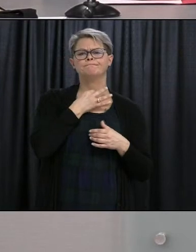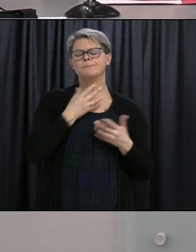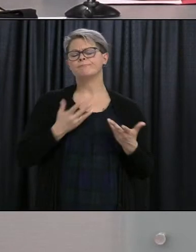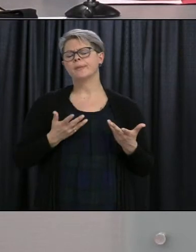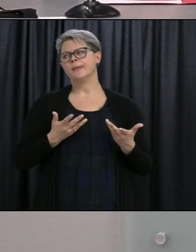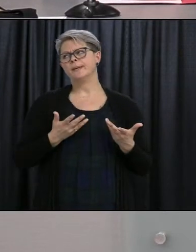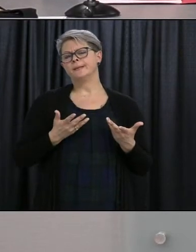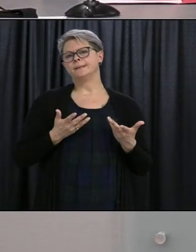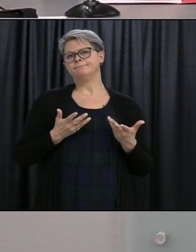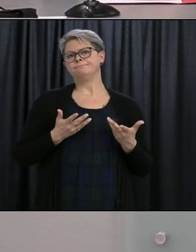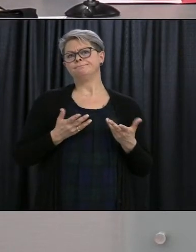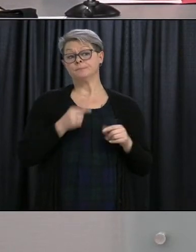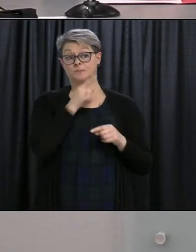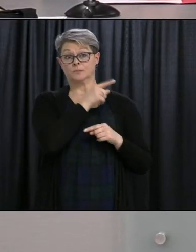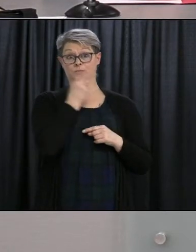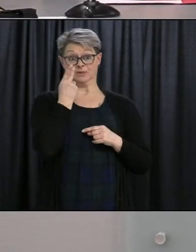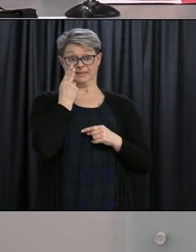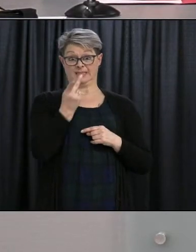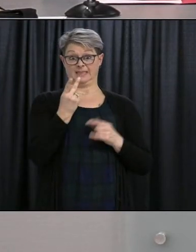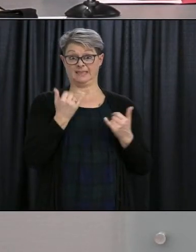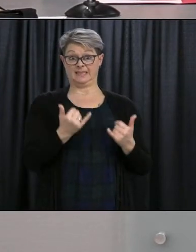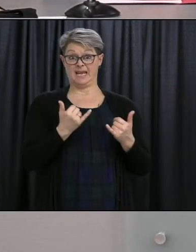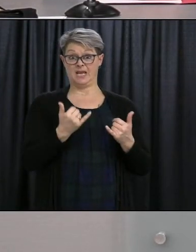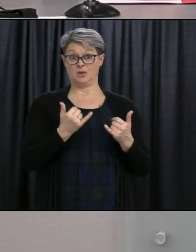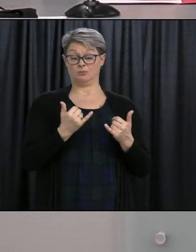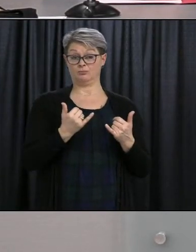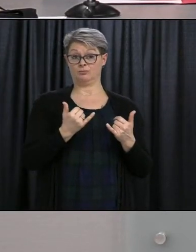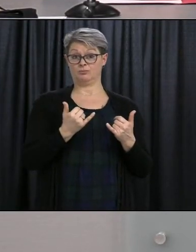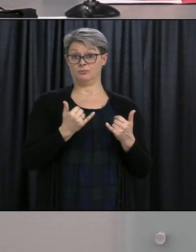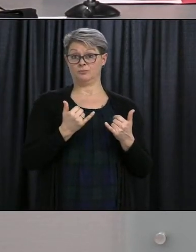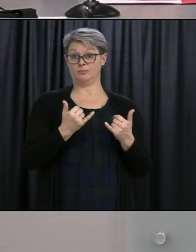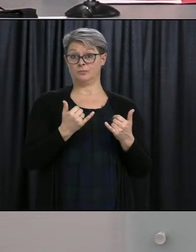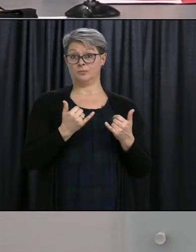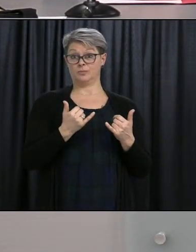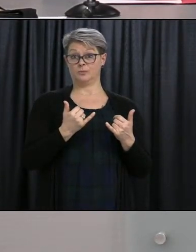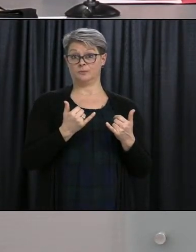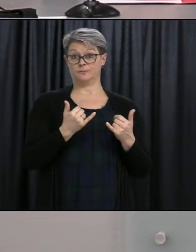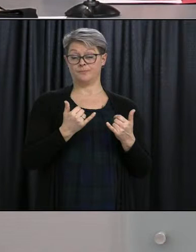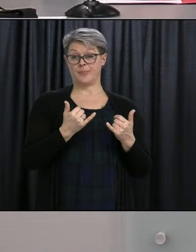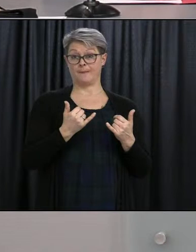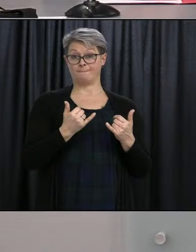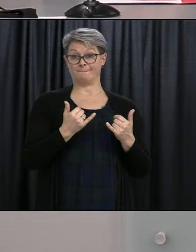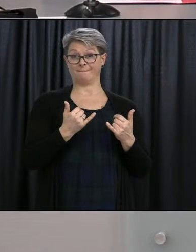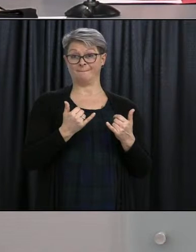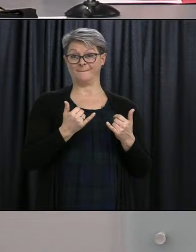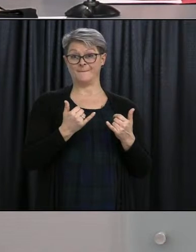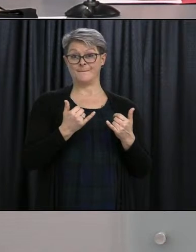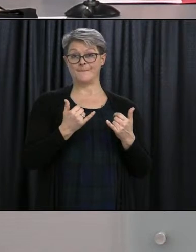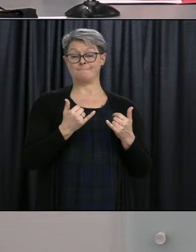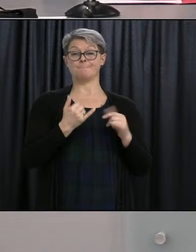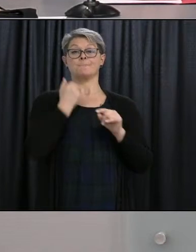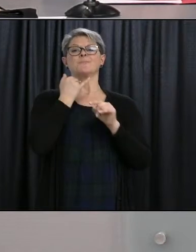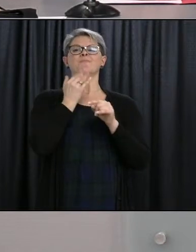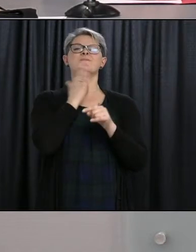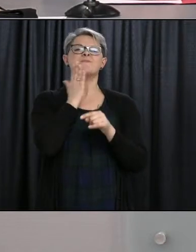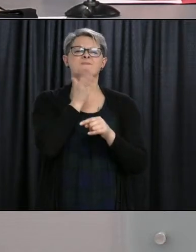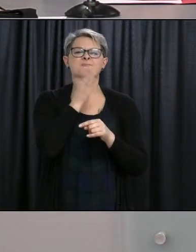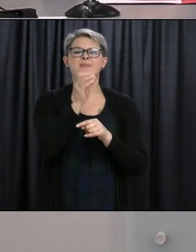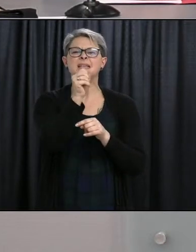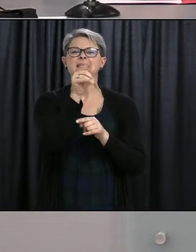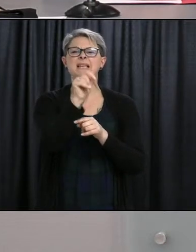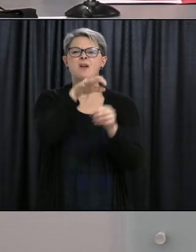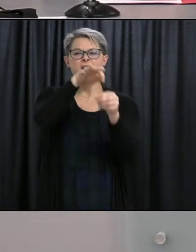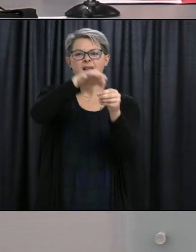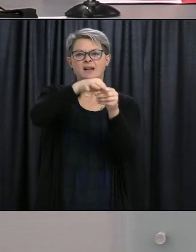from what you see of the, if I can call it, partial postponement of Saturday's election, how